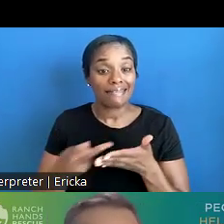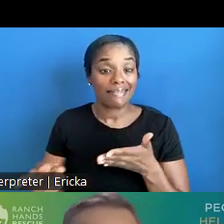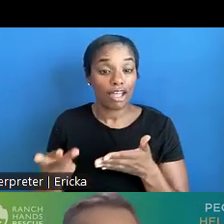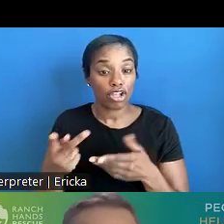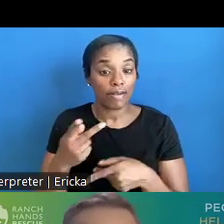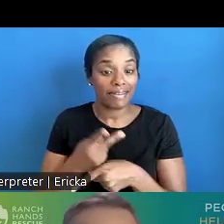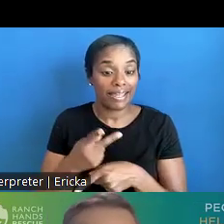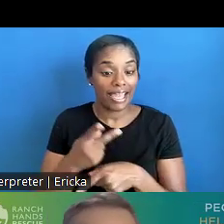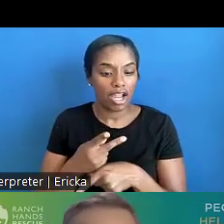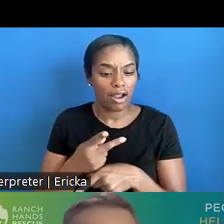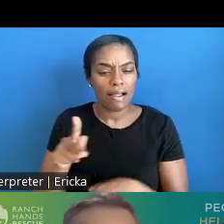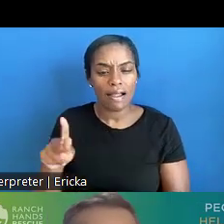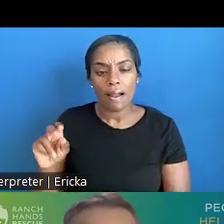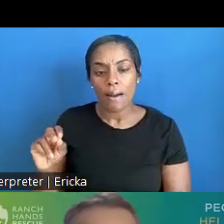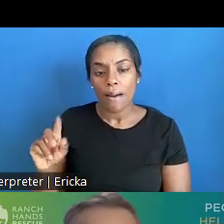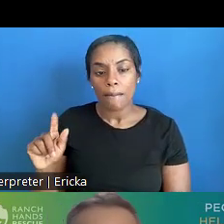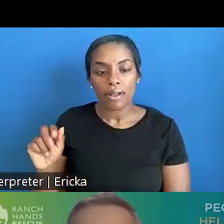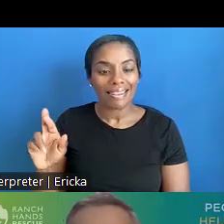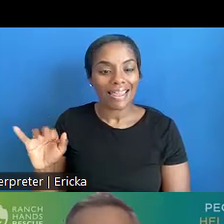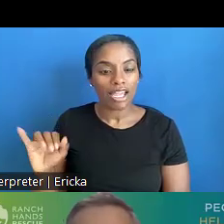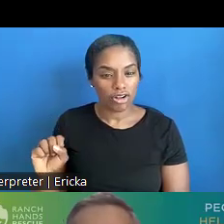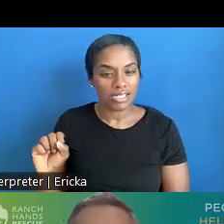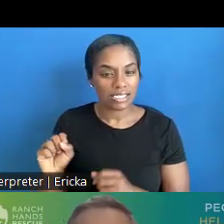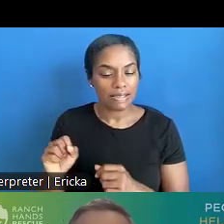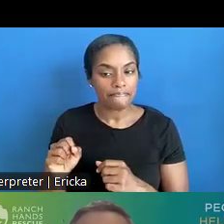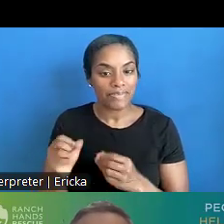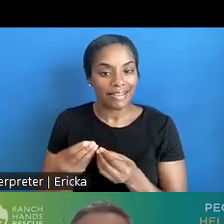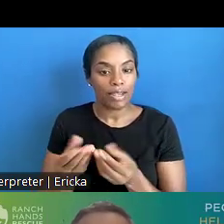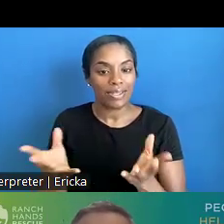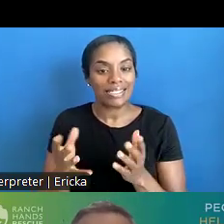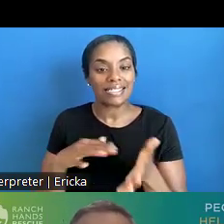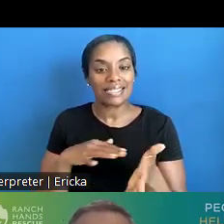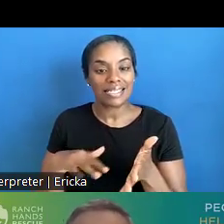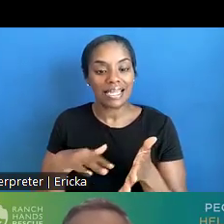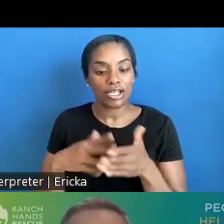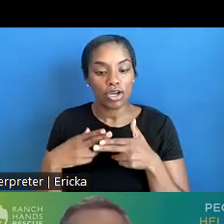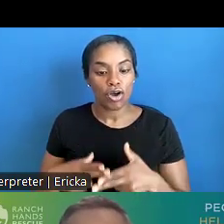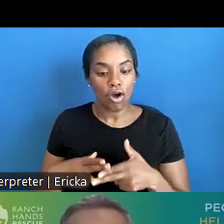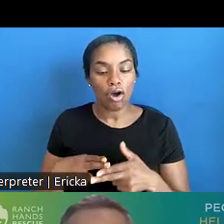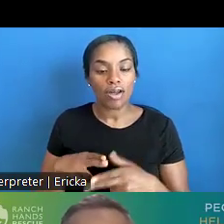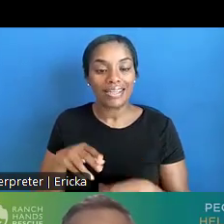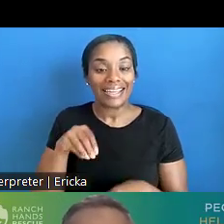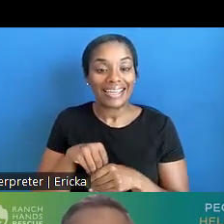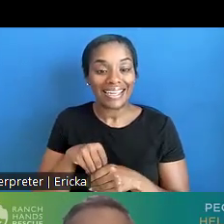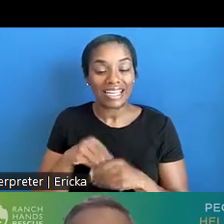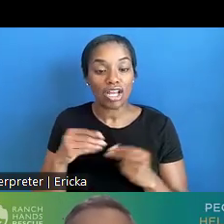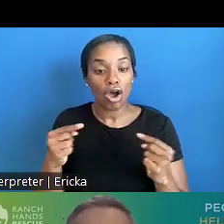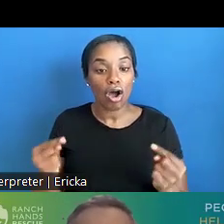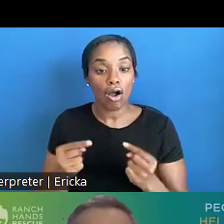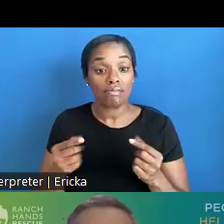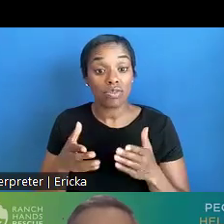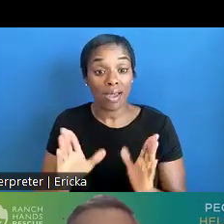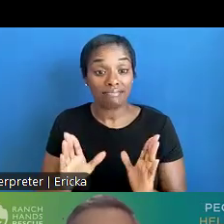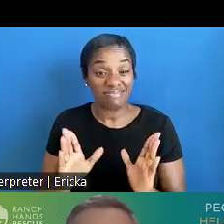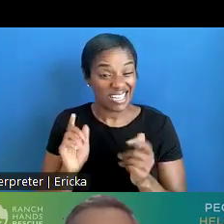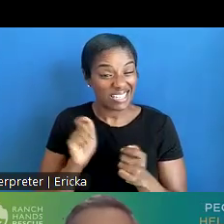was, released a study called In Harm's Way that details the ways in which the current systems fail and